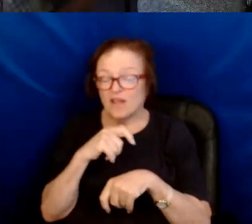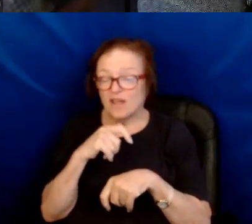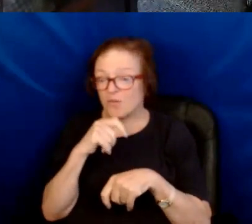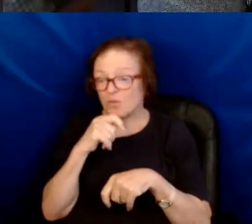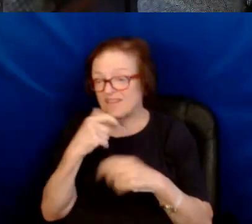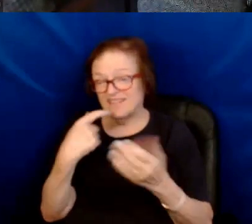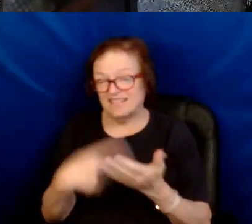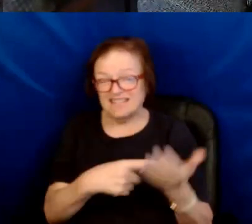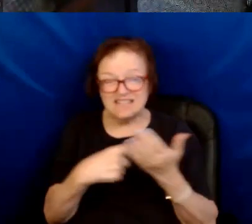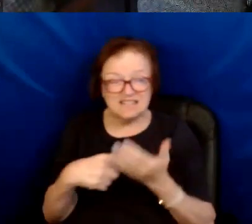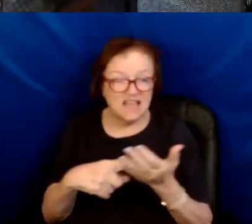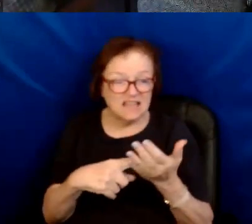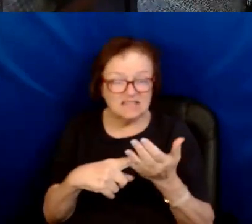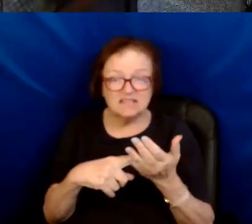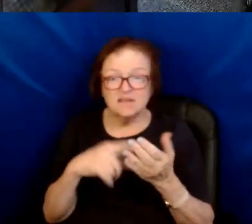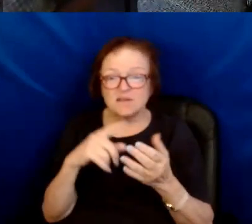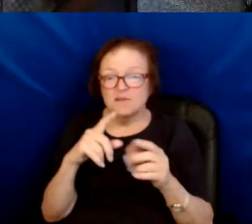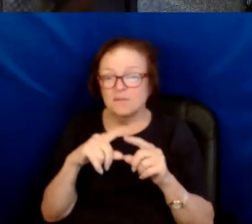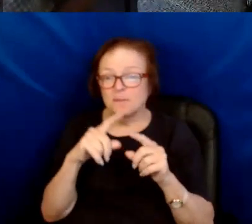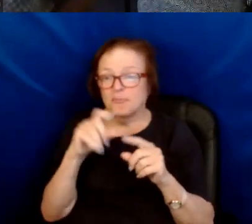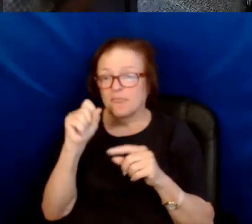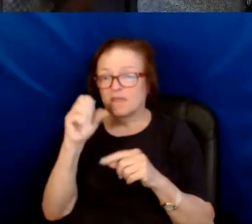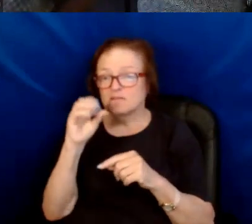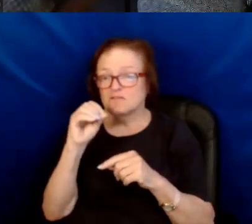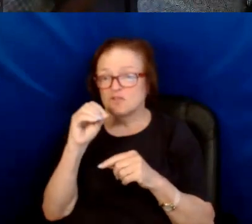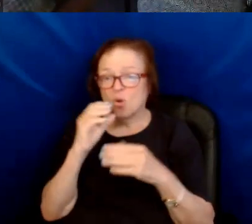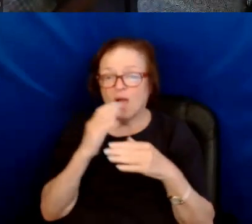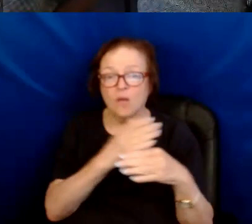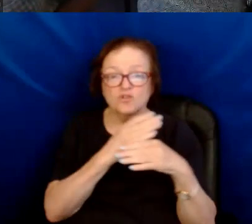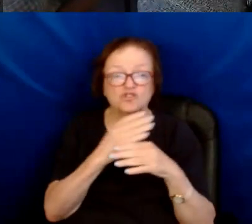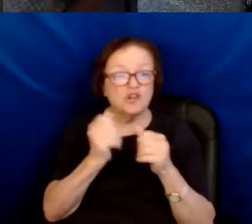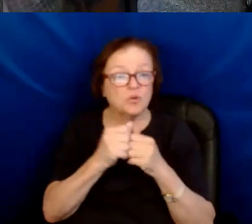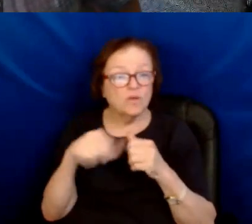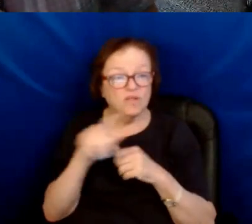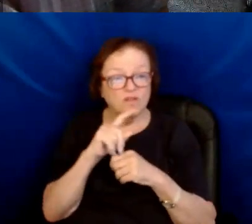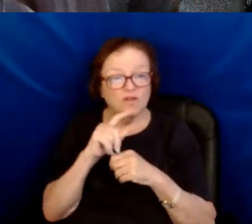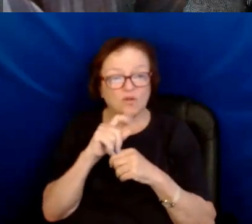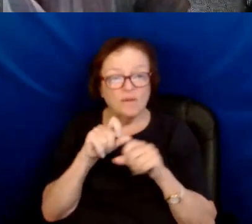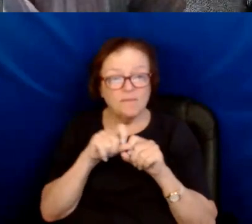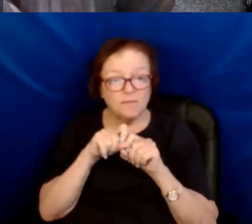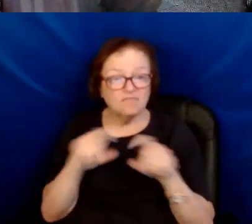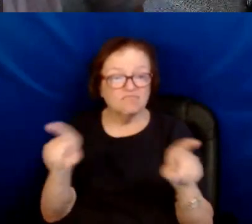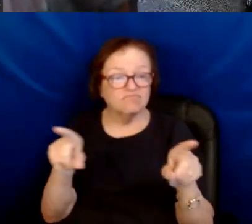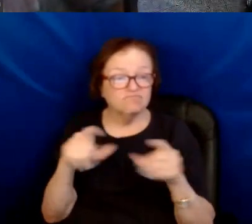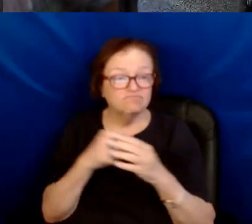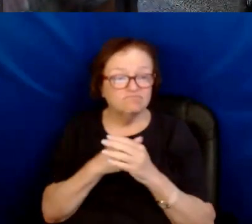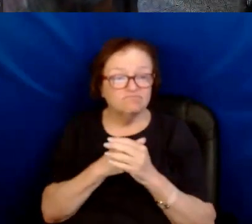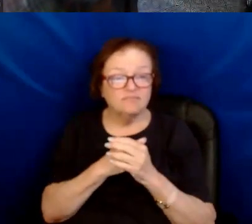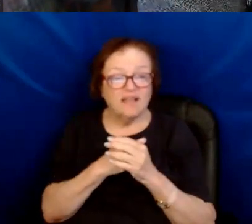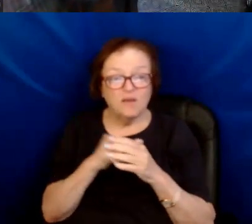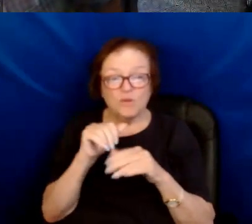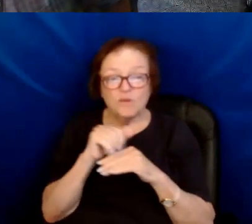before the end of the presentation, so I will share them with you and maybe you can answer them, and then we'll send